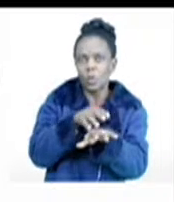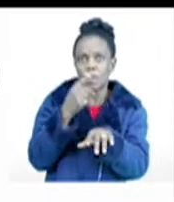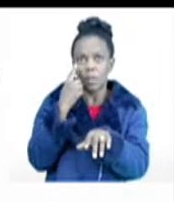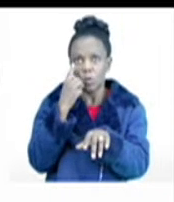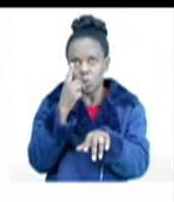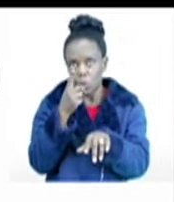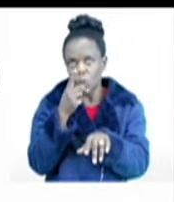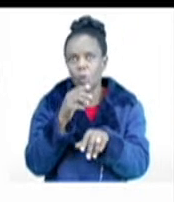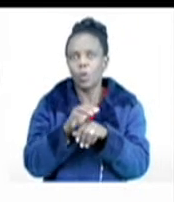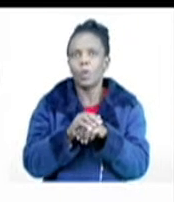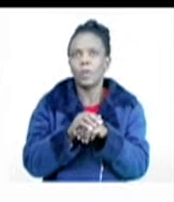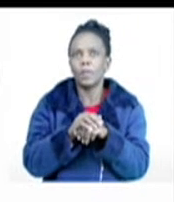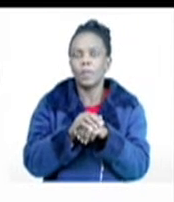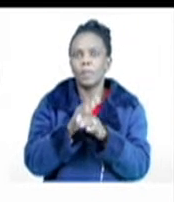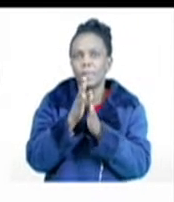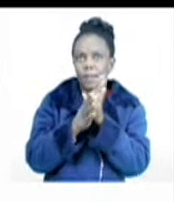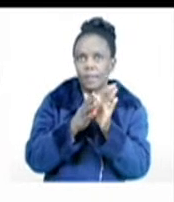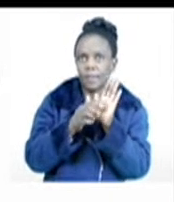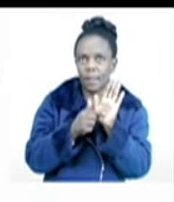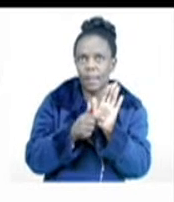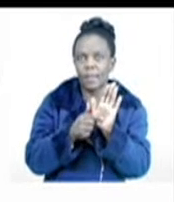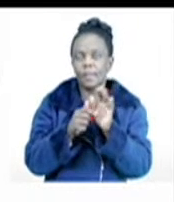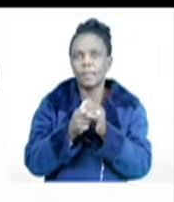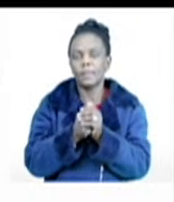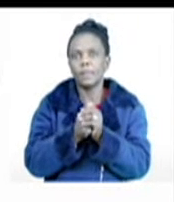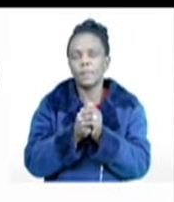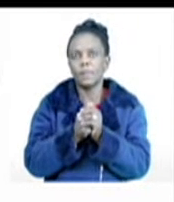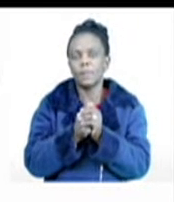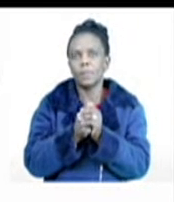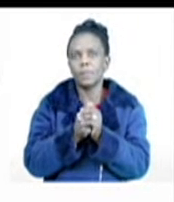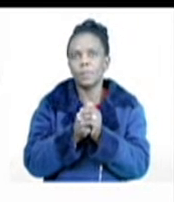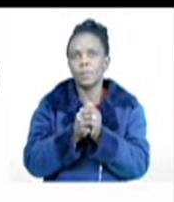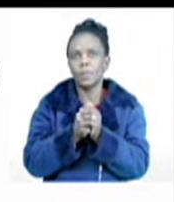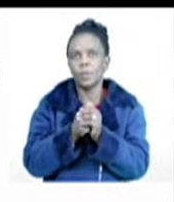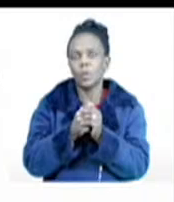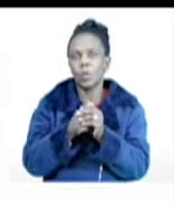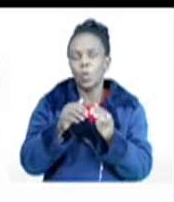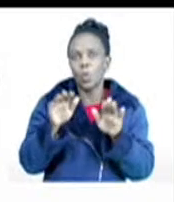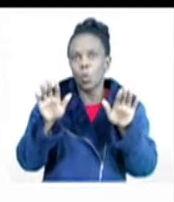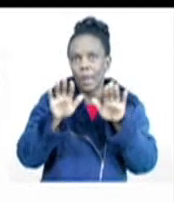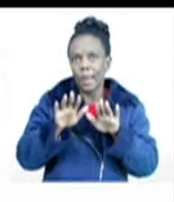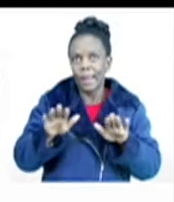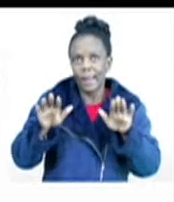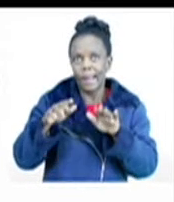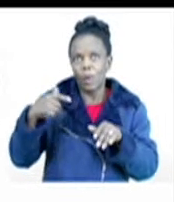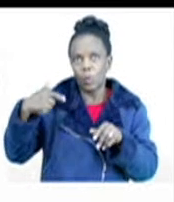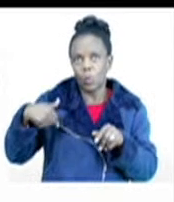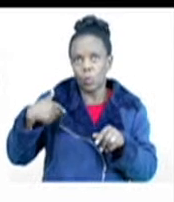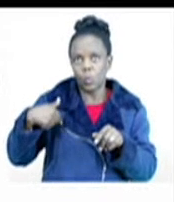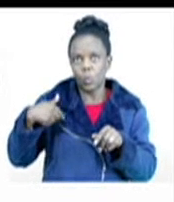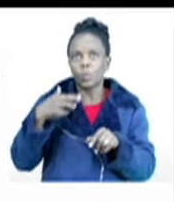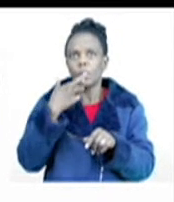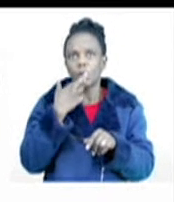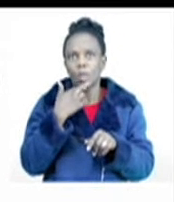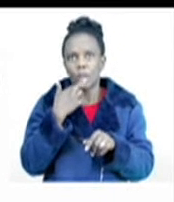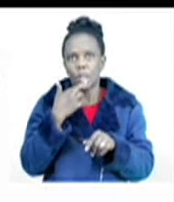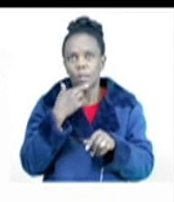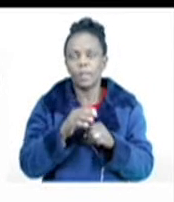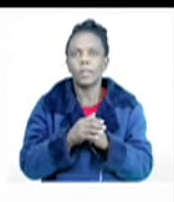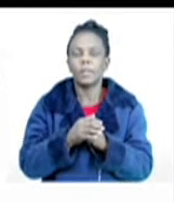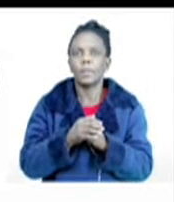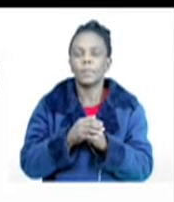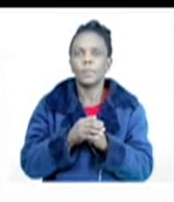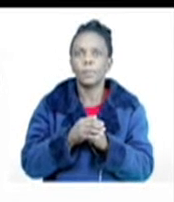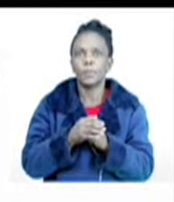The yield sign is also in red and white. I'd like you to please color